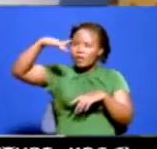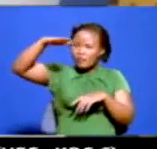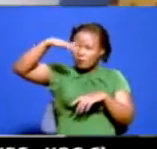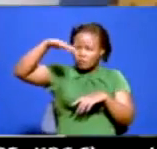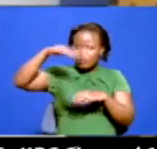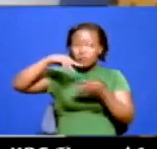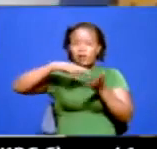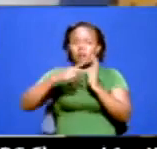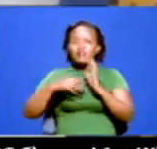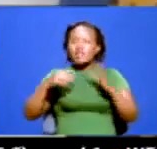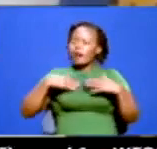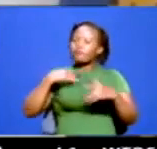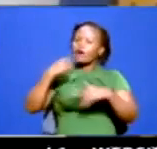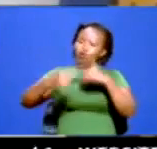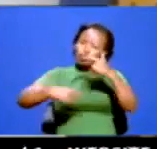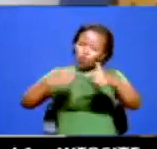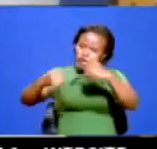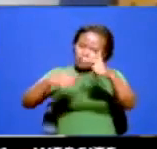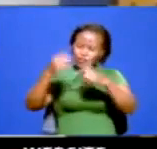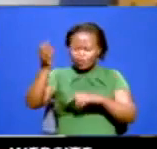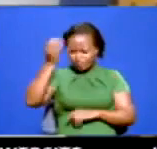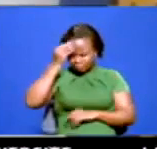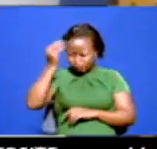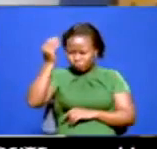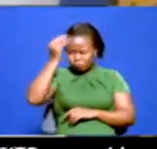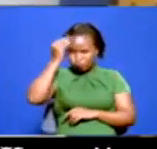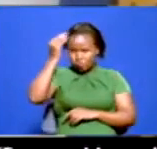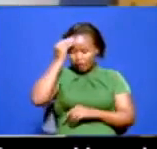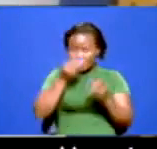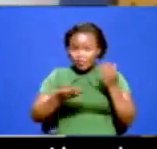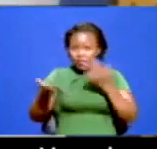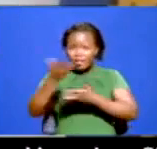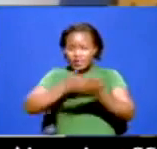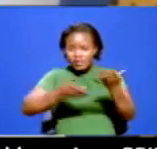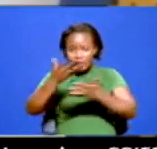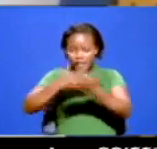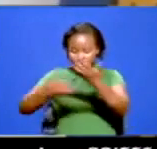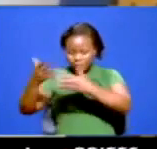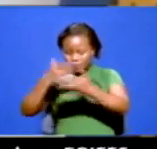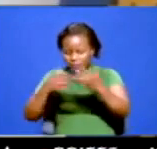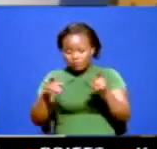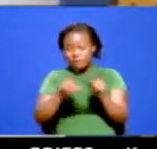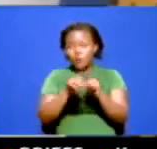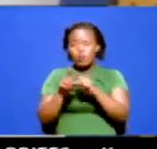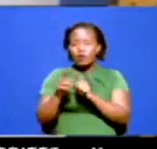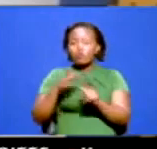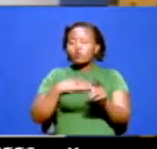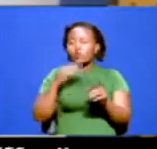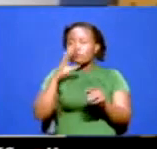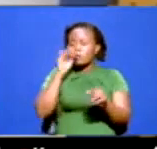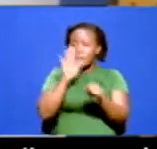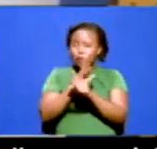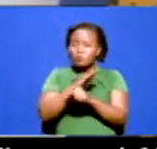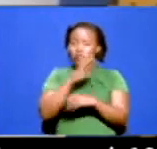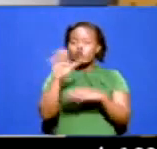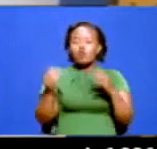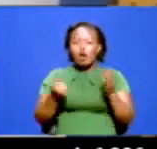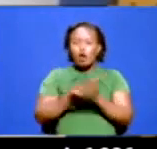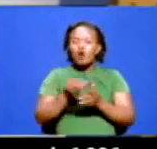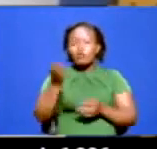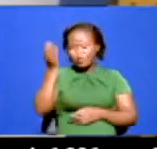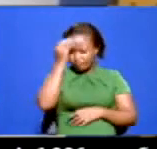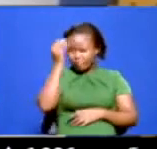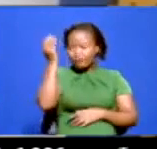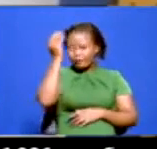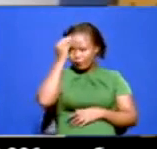continuous learning in this engagement, and I can assure you that all these lessons that we learn, we